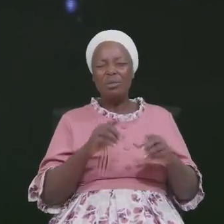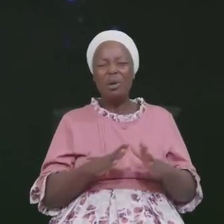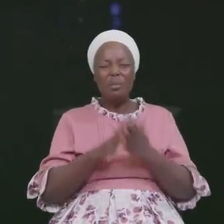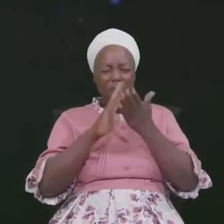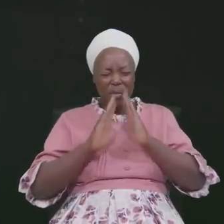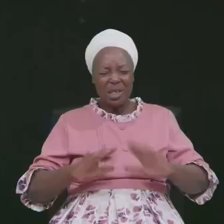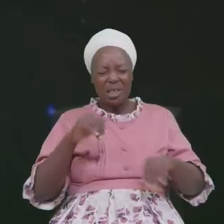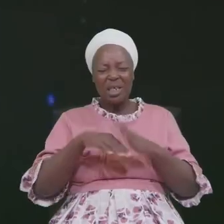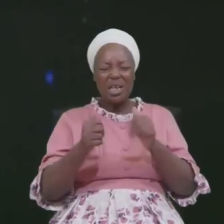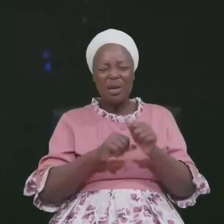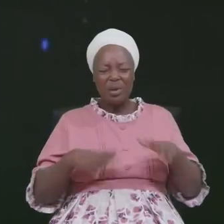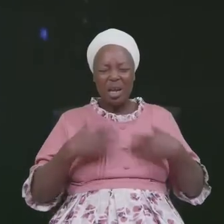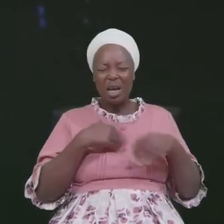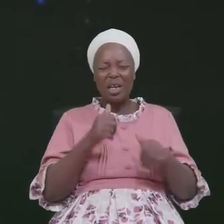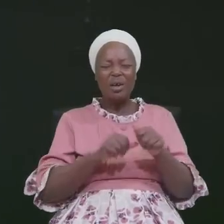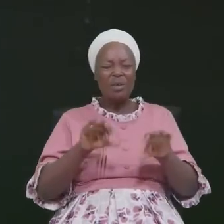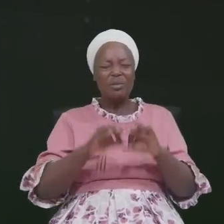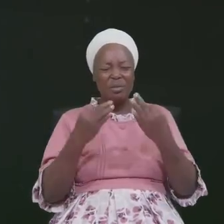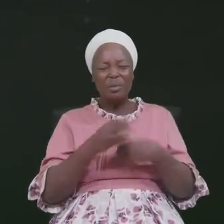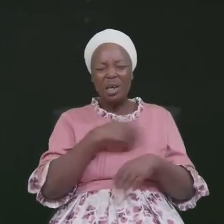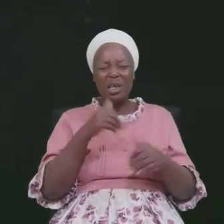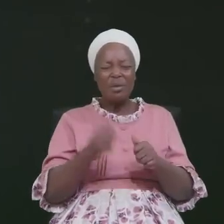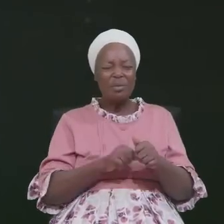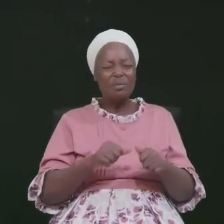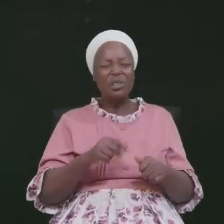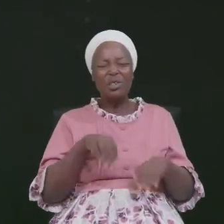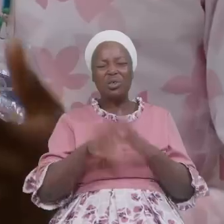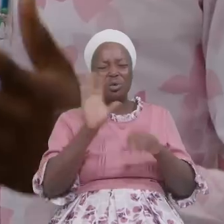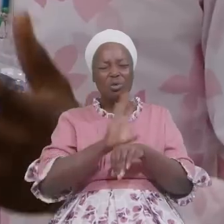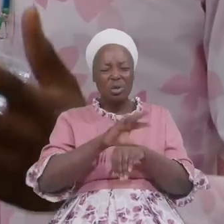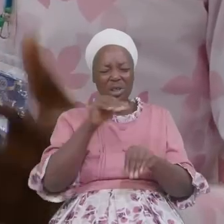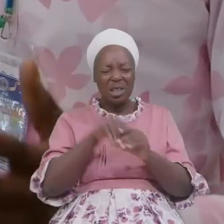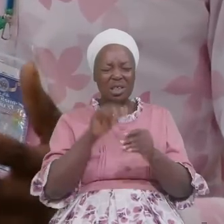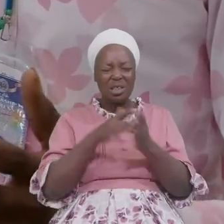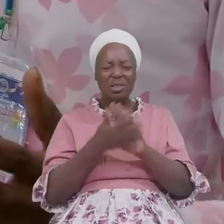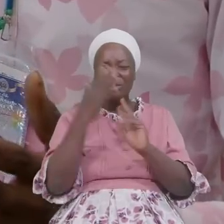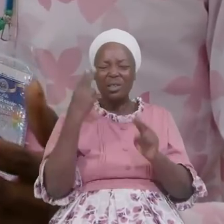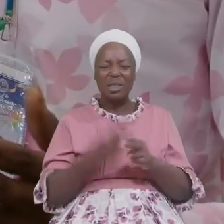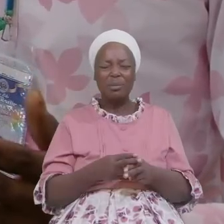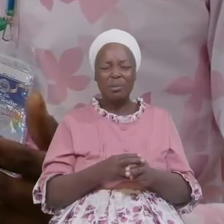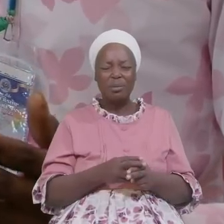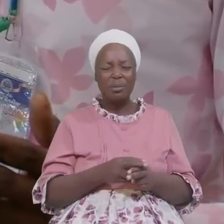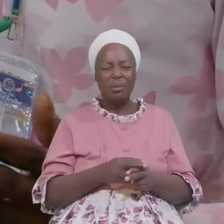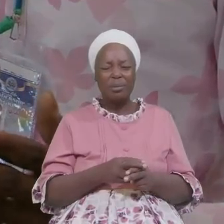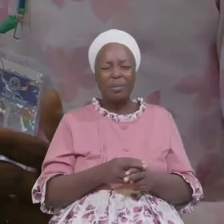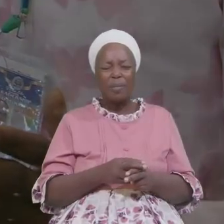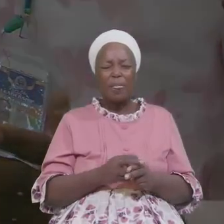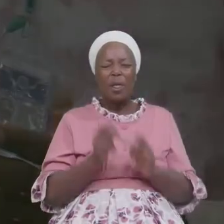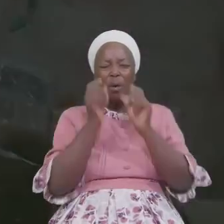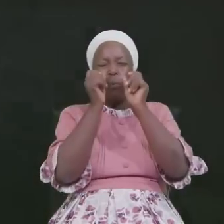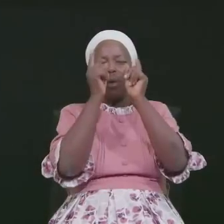every life, and in your church, in Jesus' name. wake us